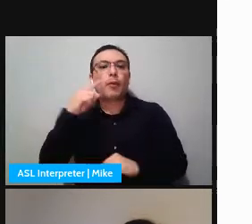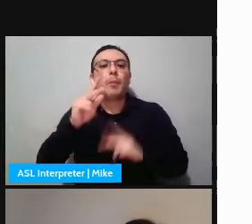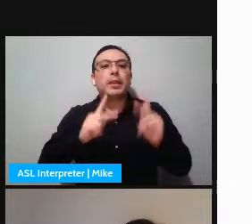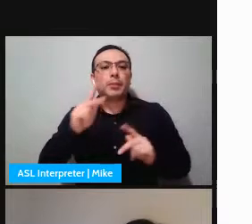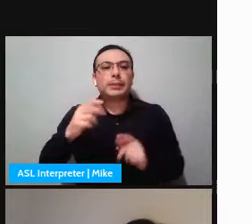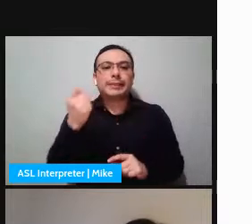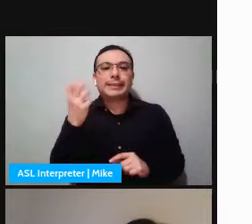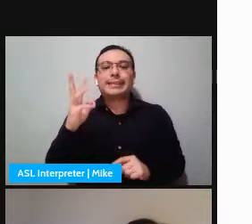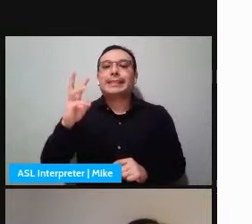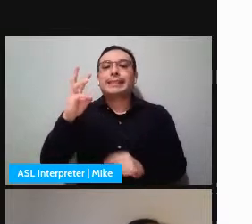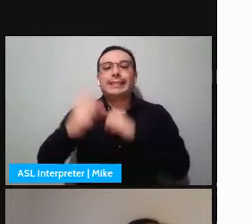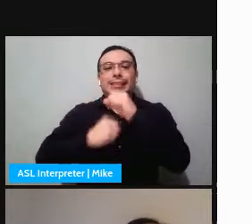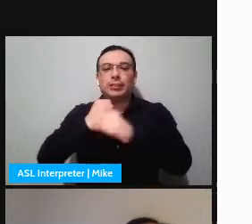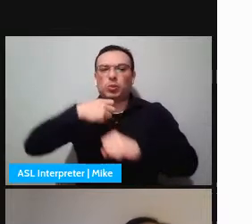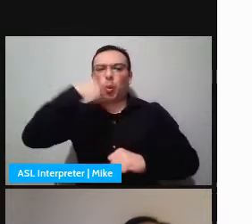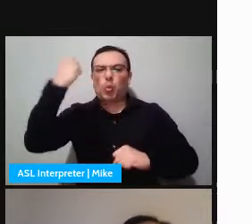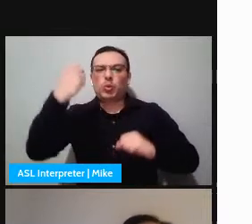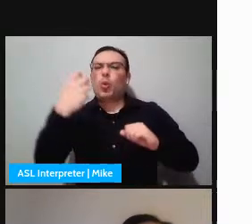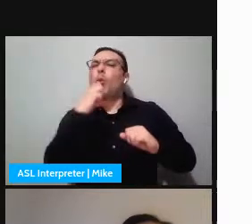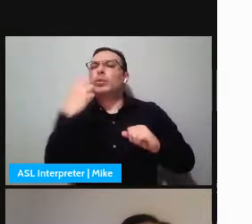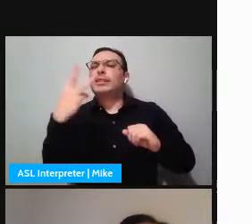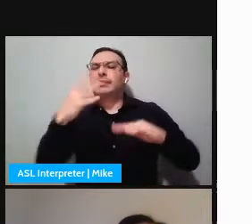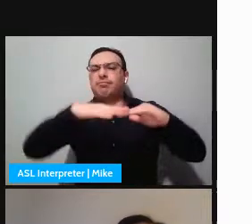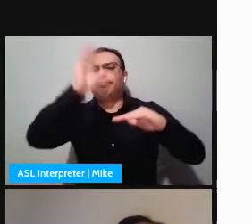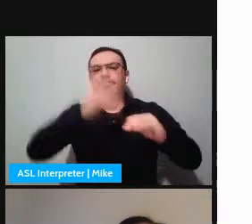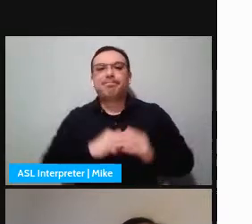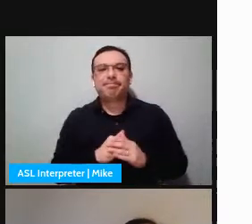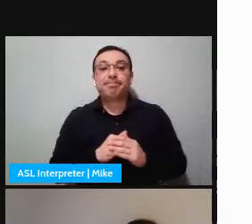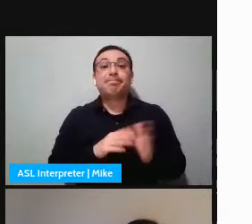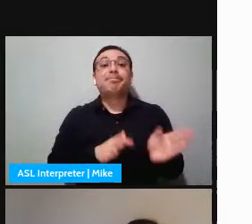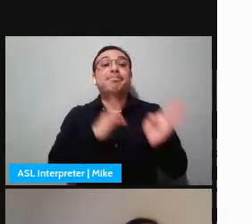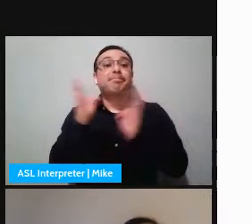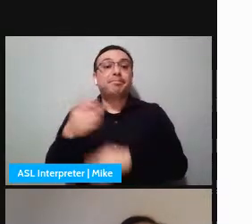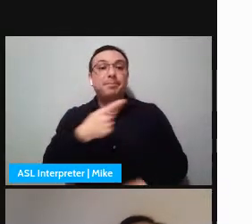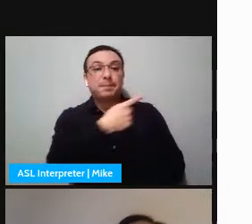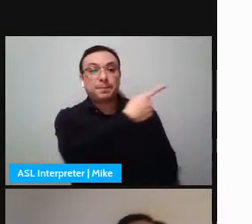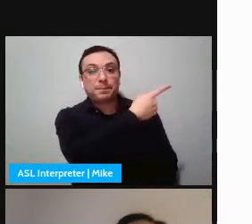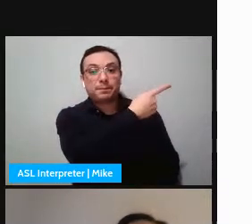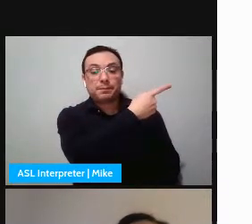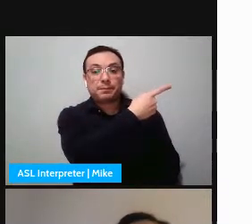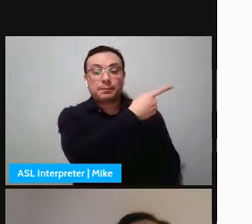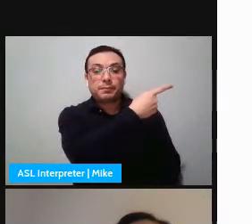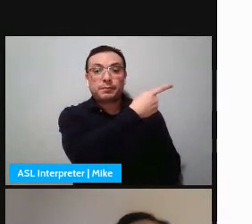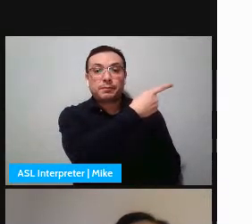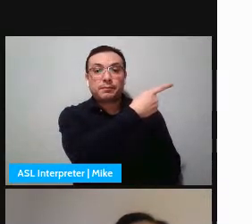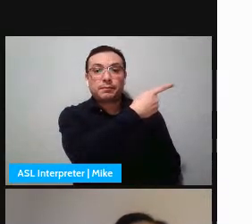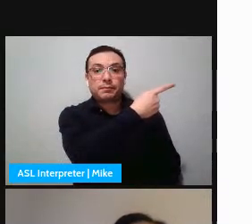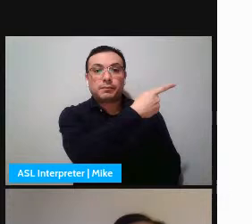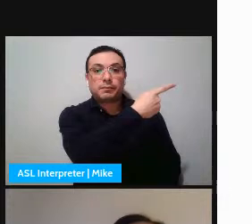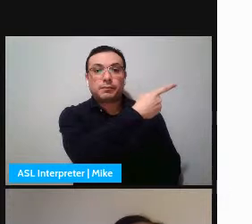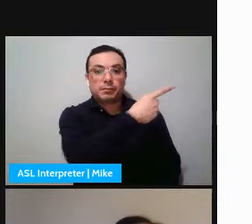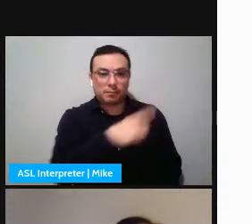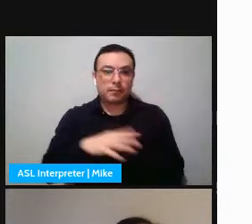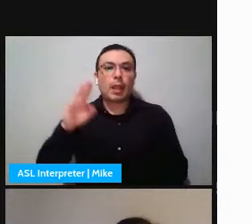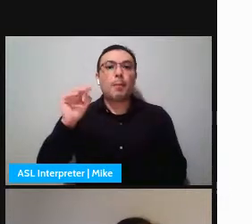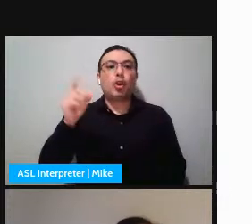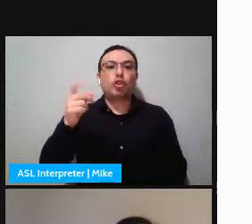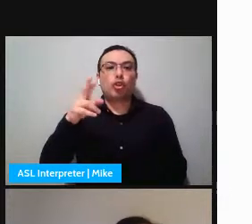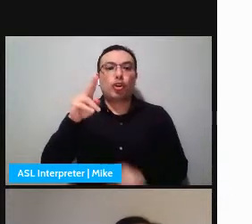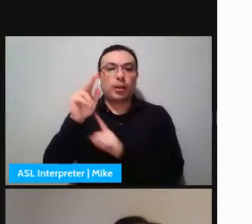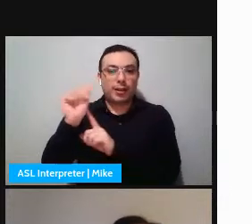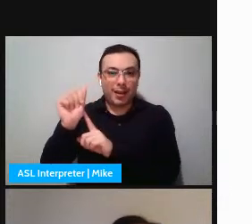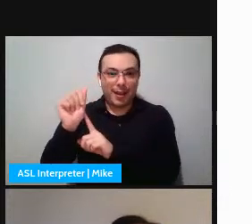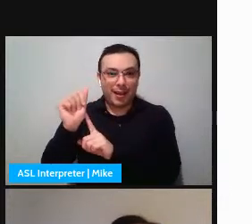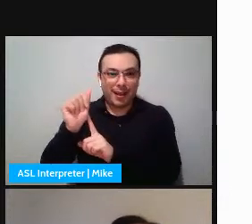The next one that was approved was the Moderna vaccine, and this one came out of the National Institutes of Health.